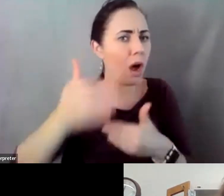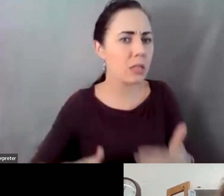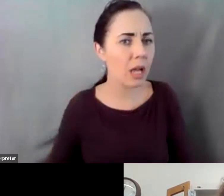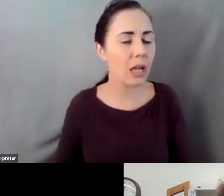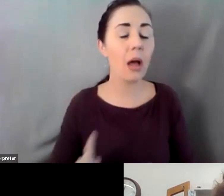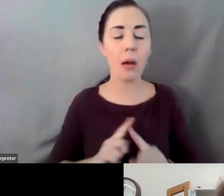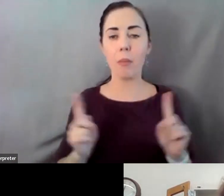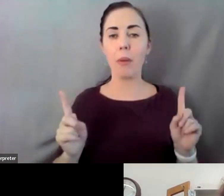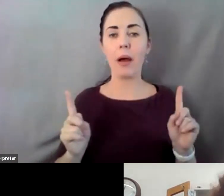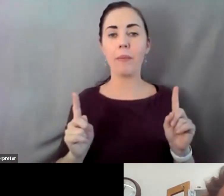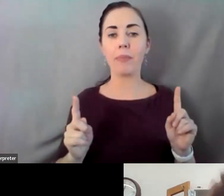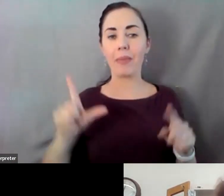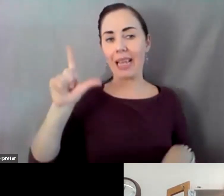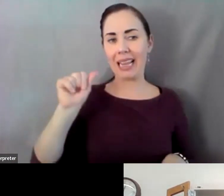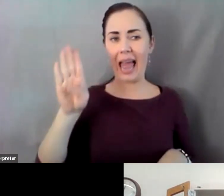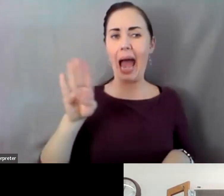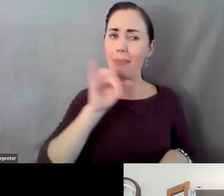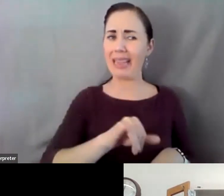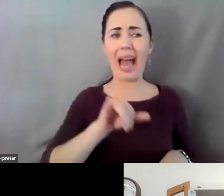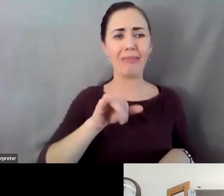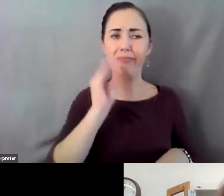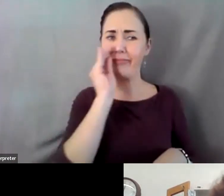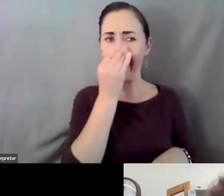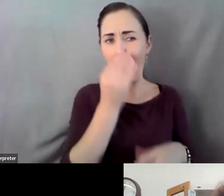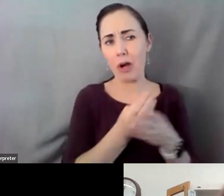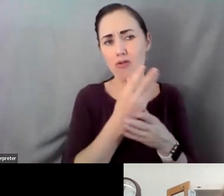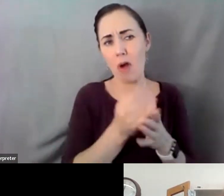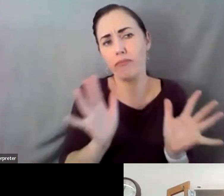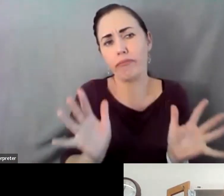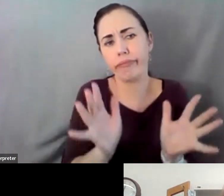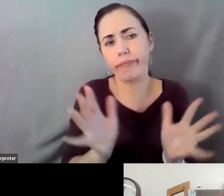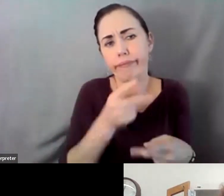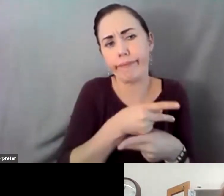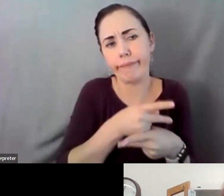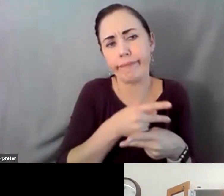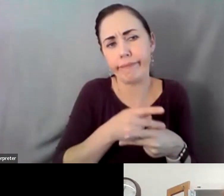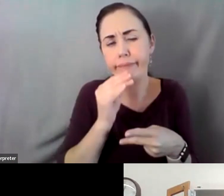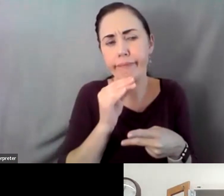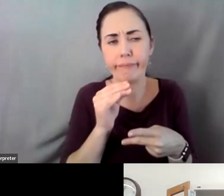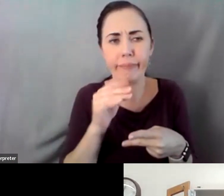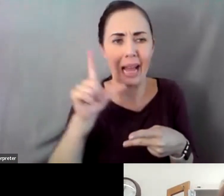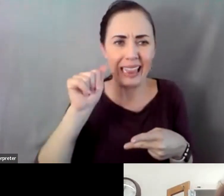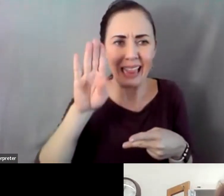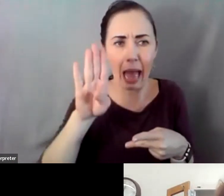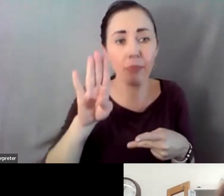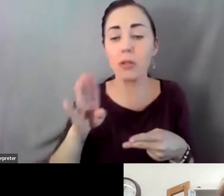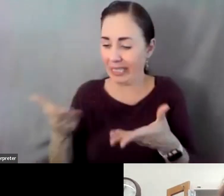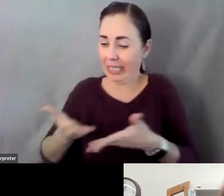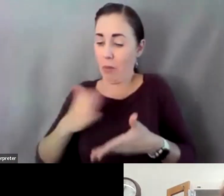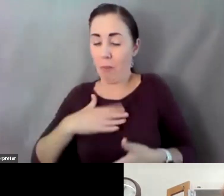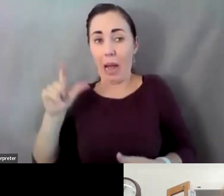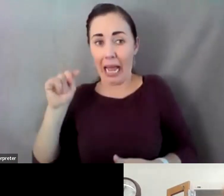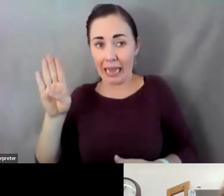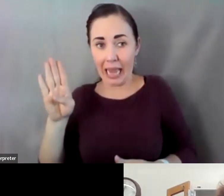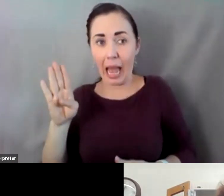But when we do things in the lab, maybe that doesn't always happen. We have some orchids in the lab here that we can grow without a fungus, but for them to